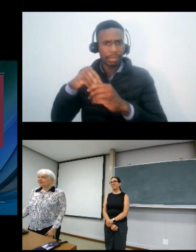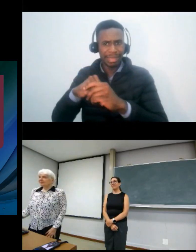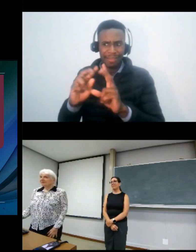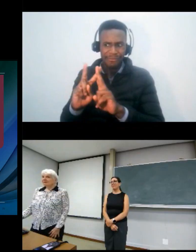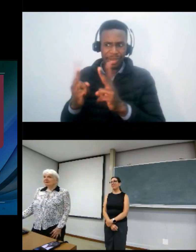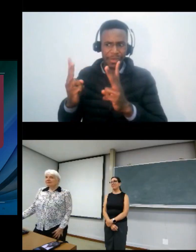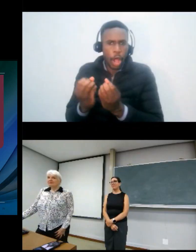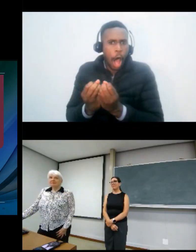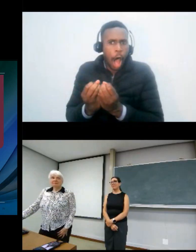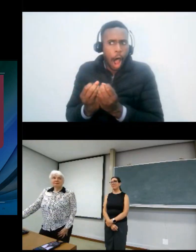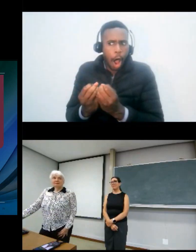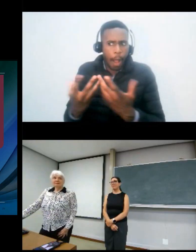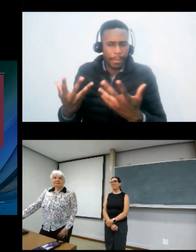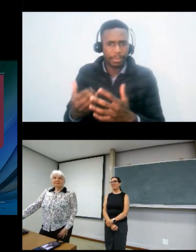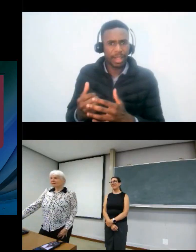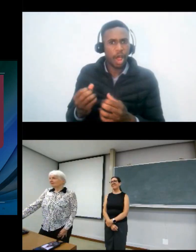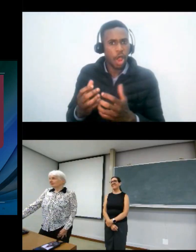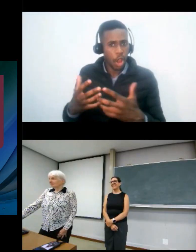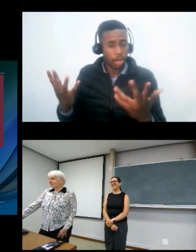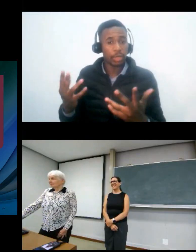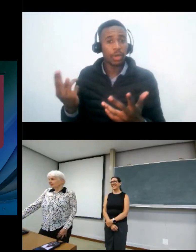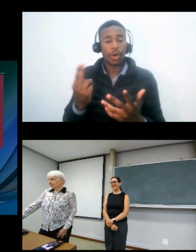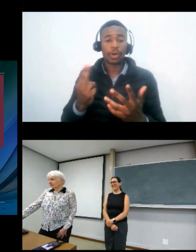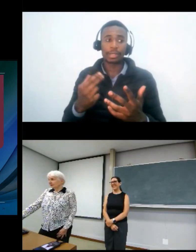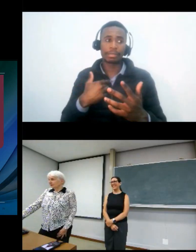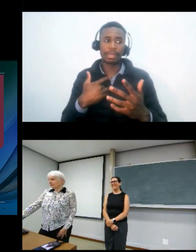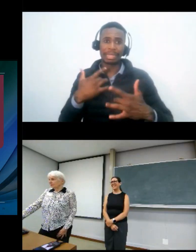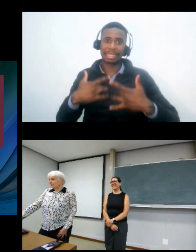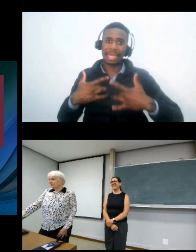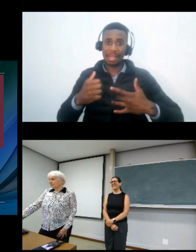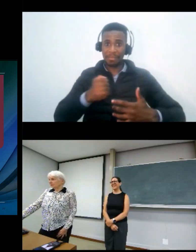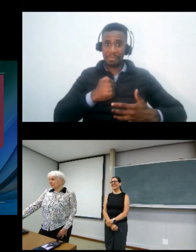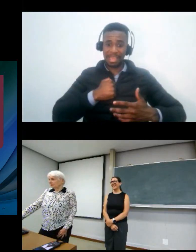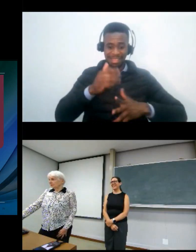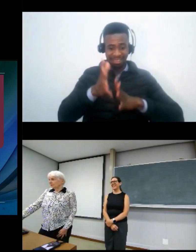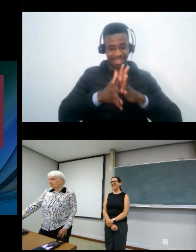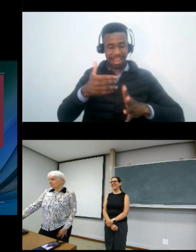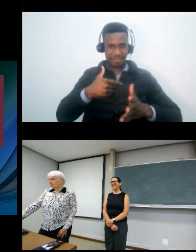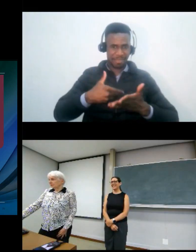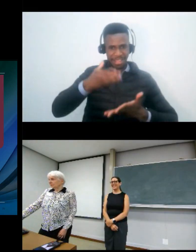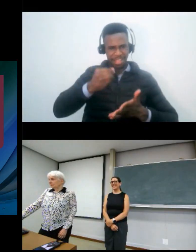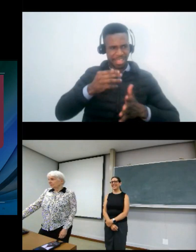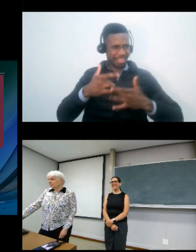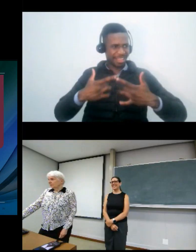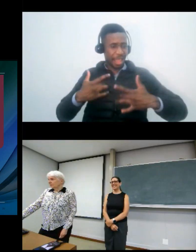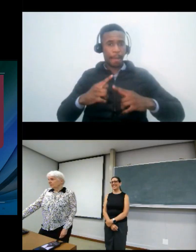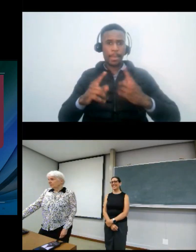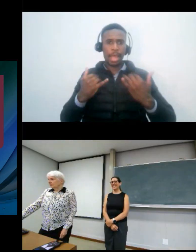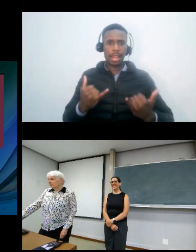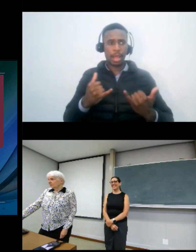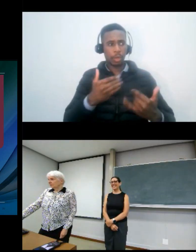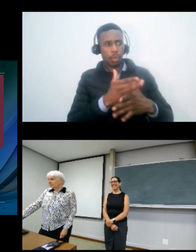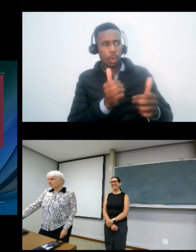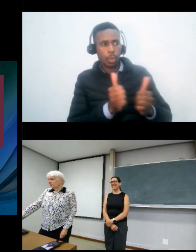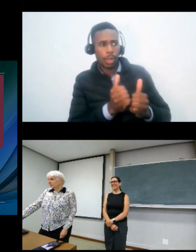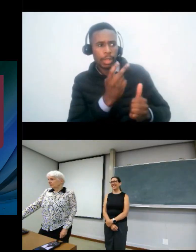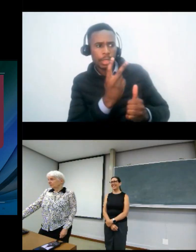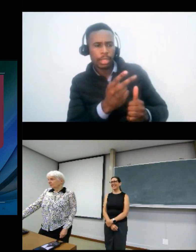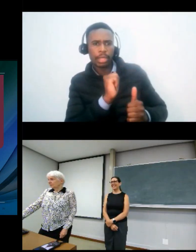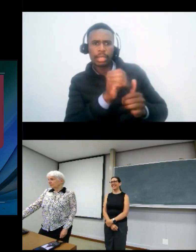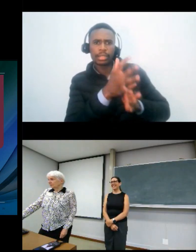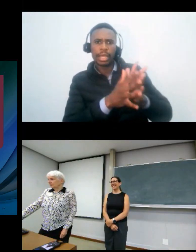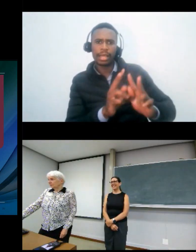I've learned, and then all my colleagues have different signs, the first language SASL users. And obviously in